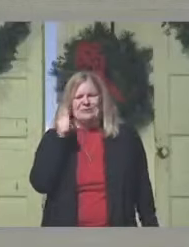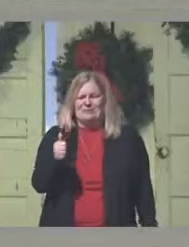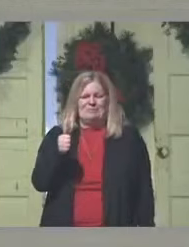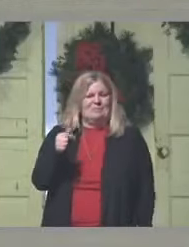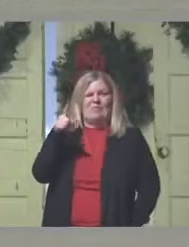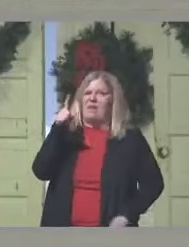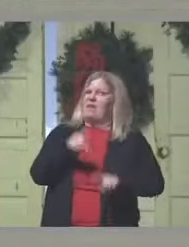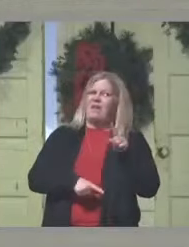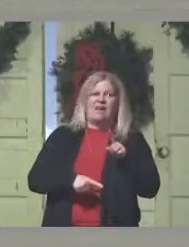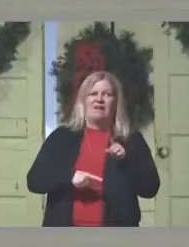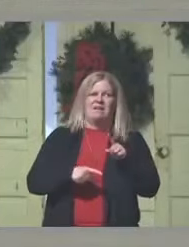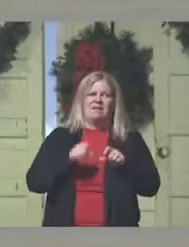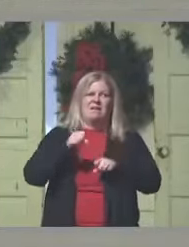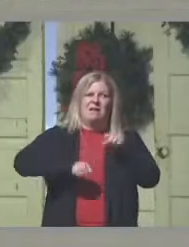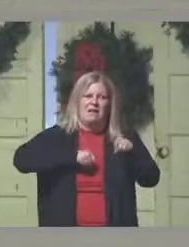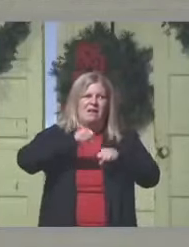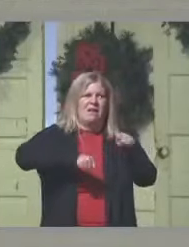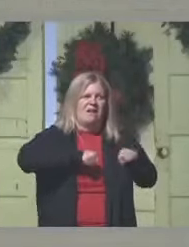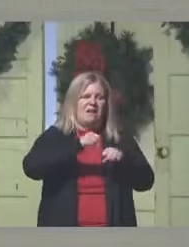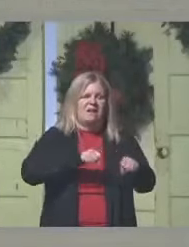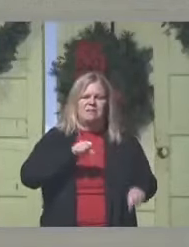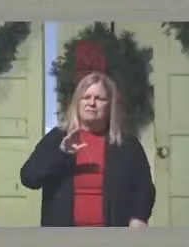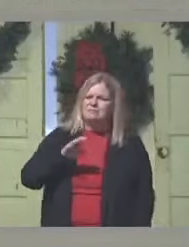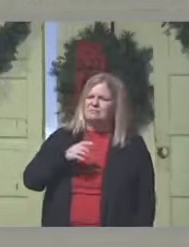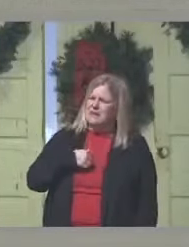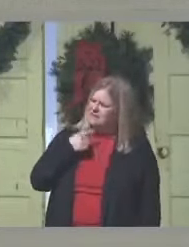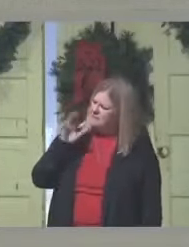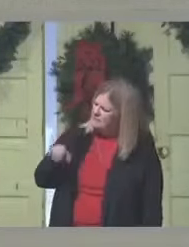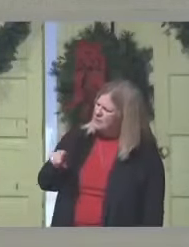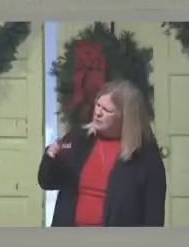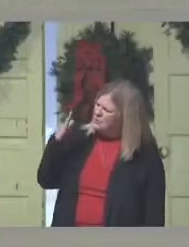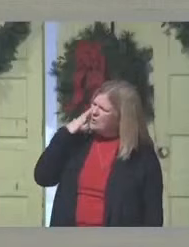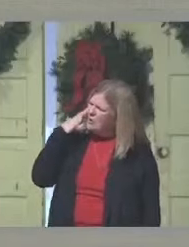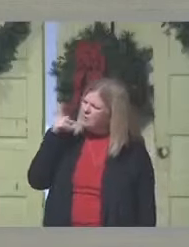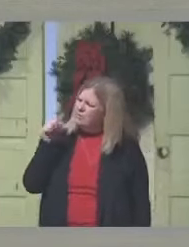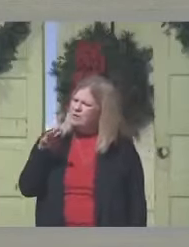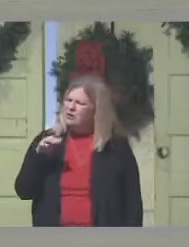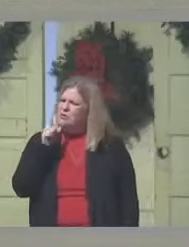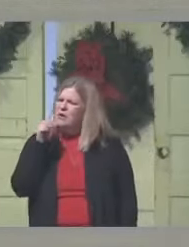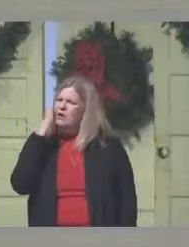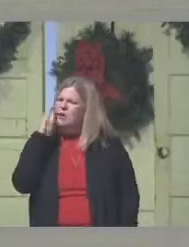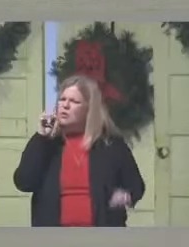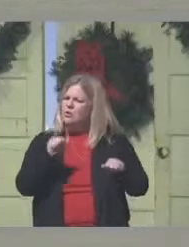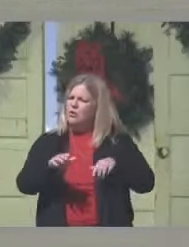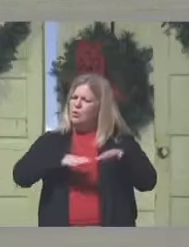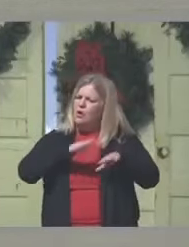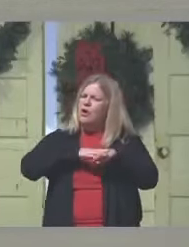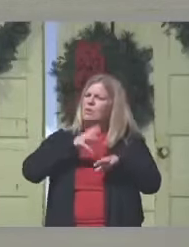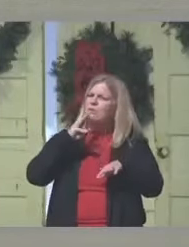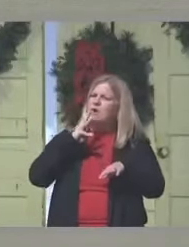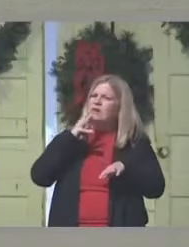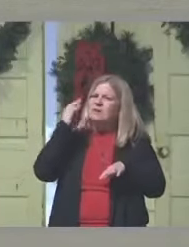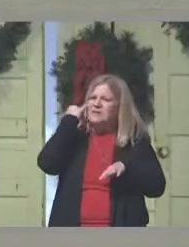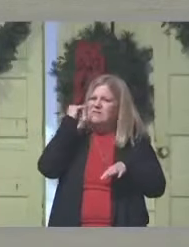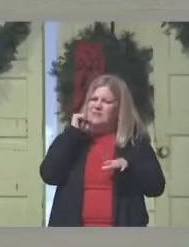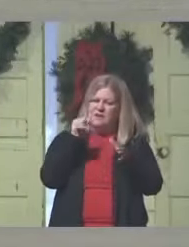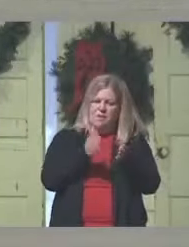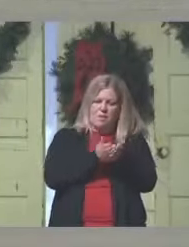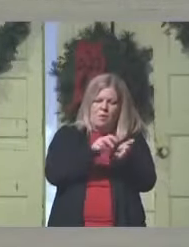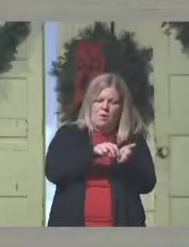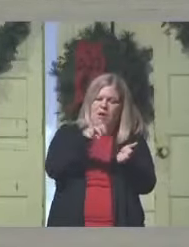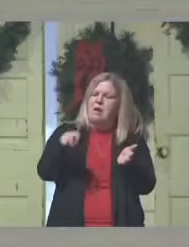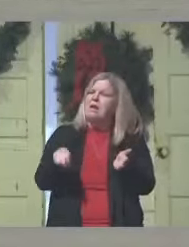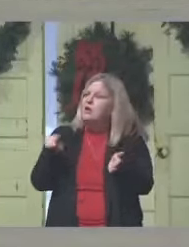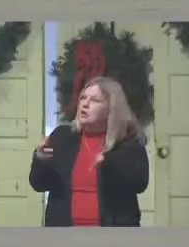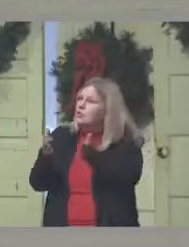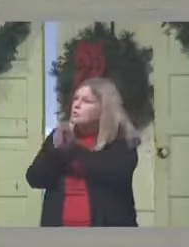were not going to win. I said, "You know, John, Peter would never have known he could walk on water if he hadn't gotten out of the boat. Why don't you pray